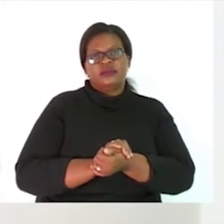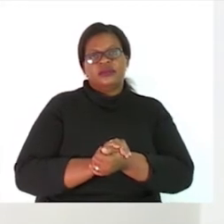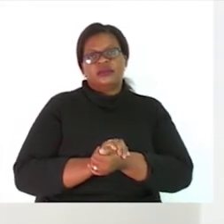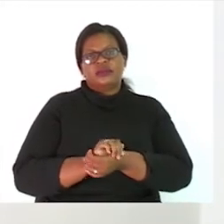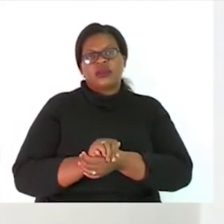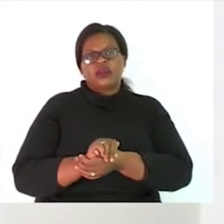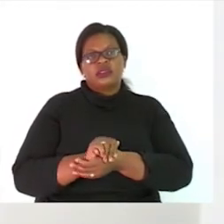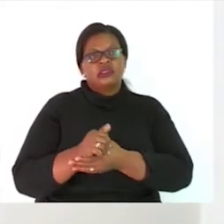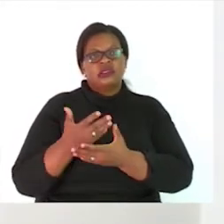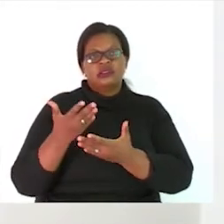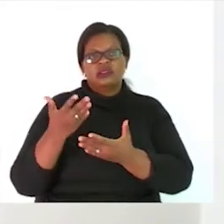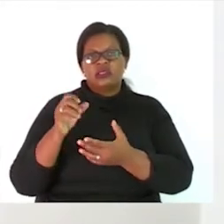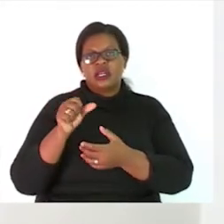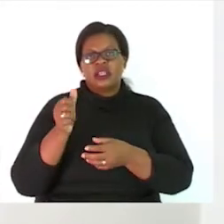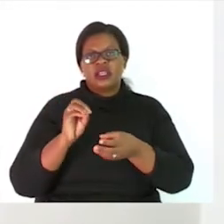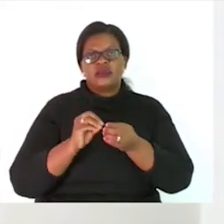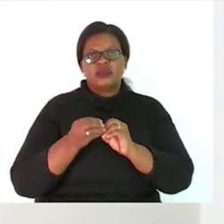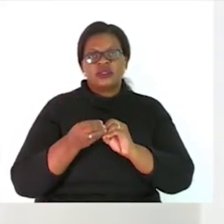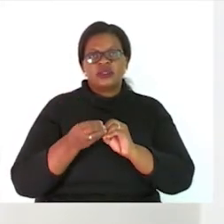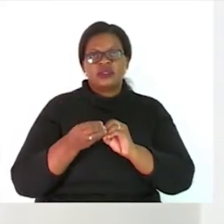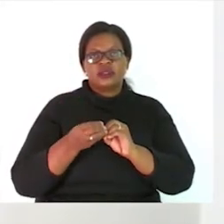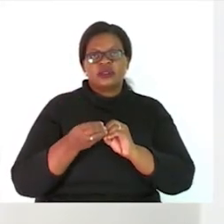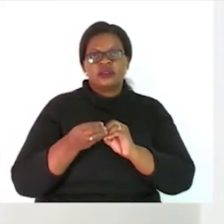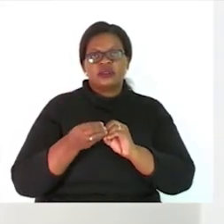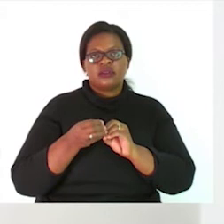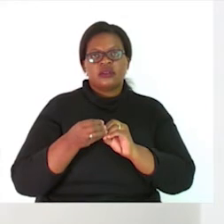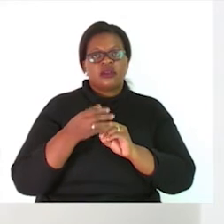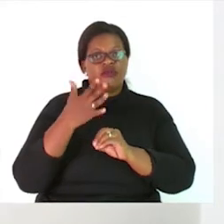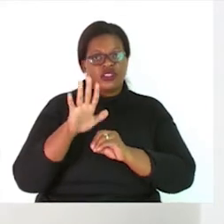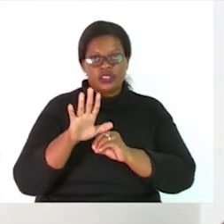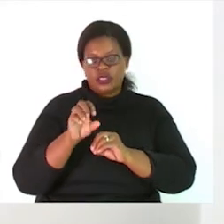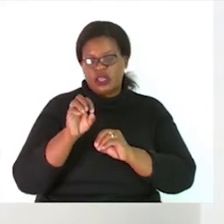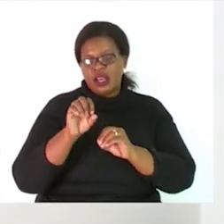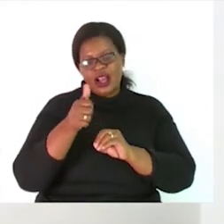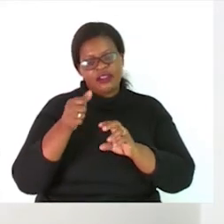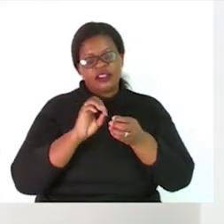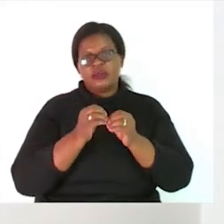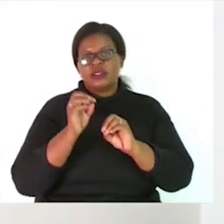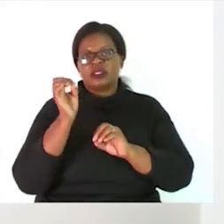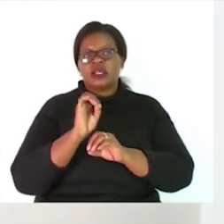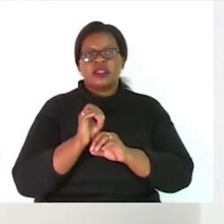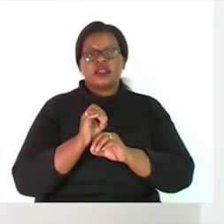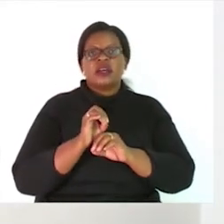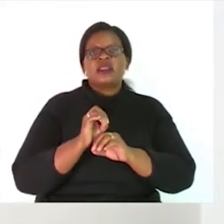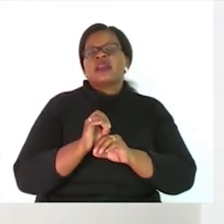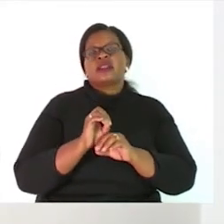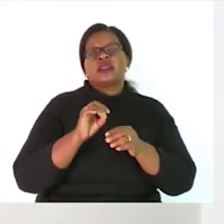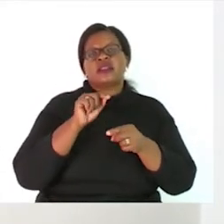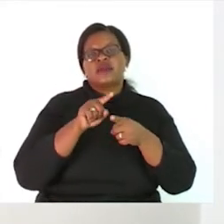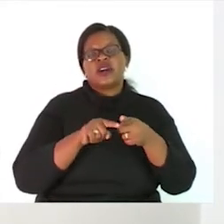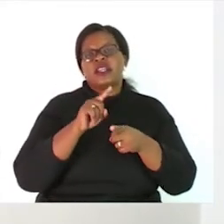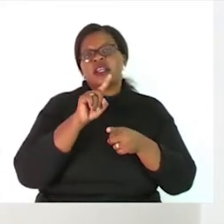Any other number? No. So there are no more numbers that can divide into 18 without leaving